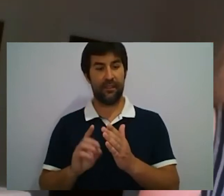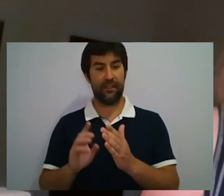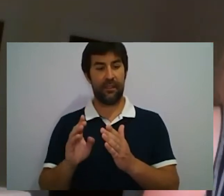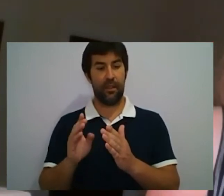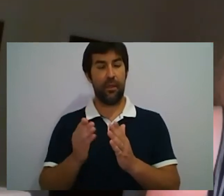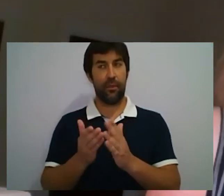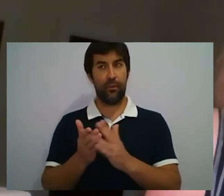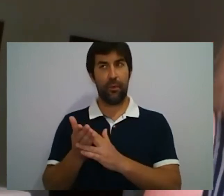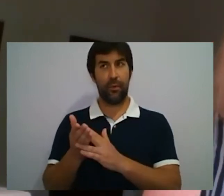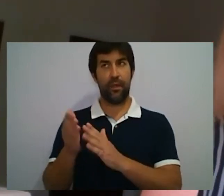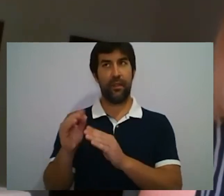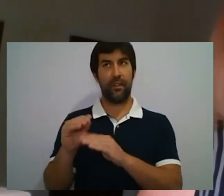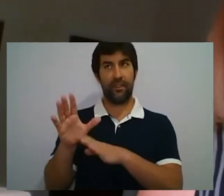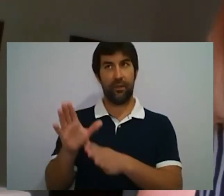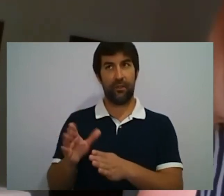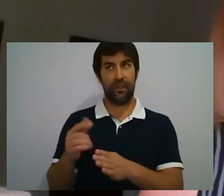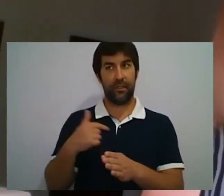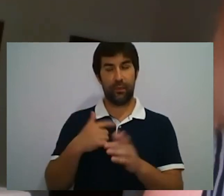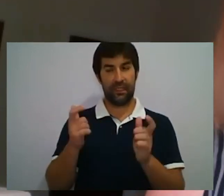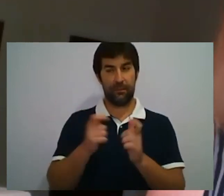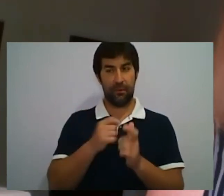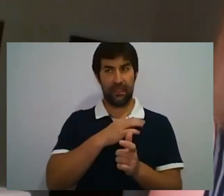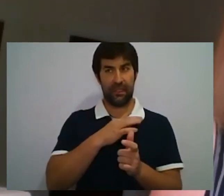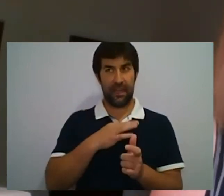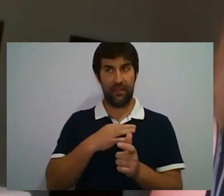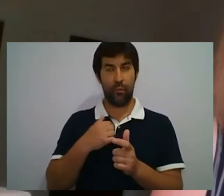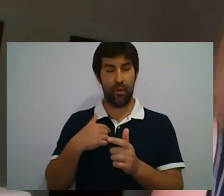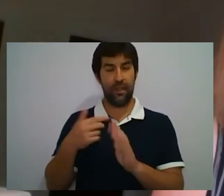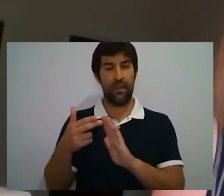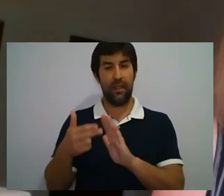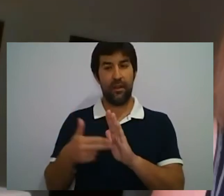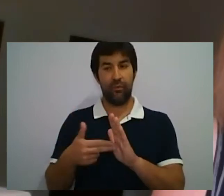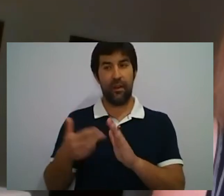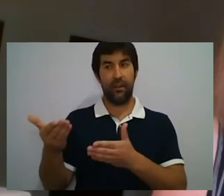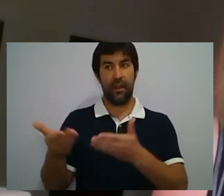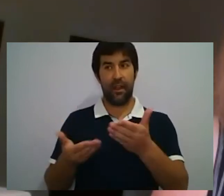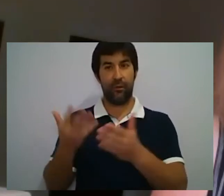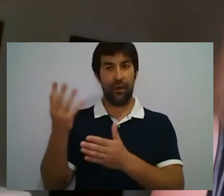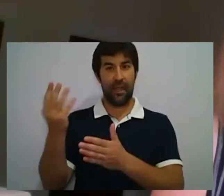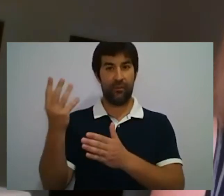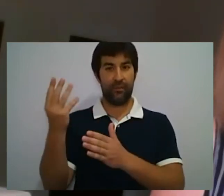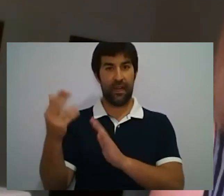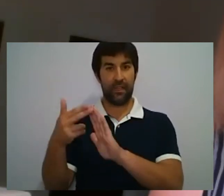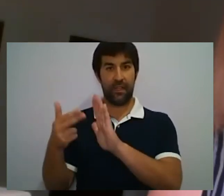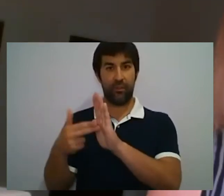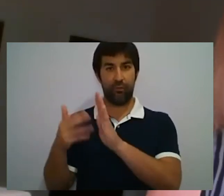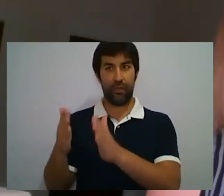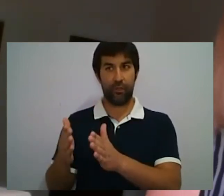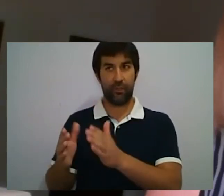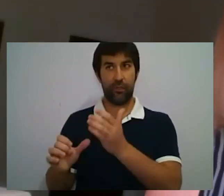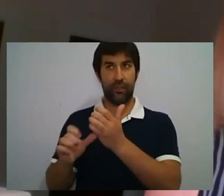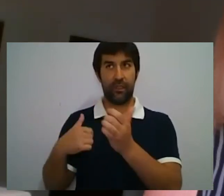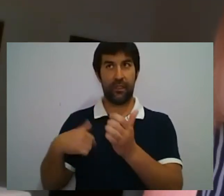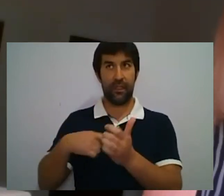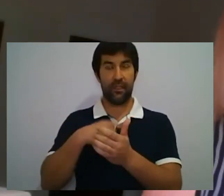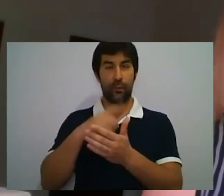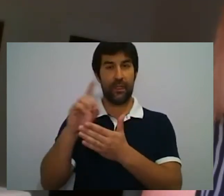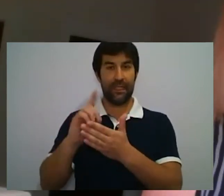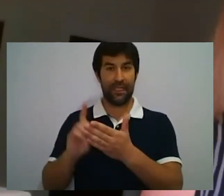see several each year that occur. These are tremendously expensive projects by and large to